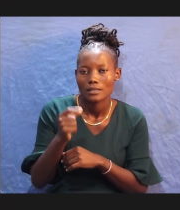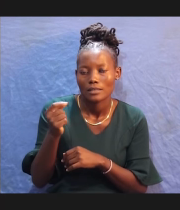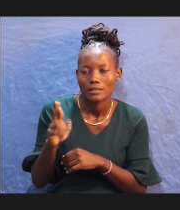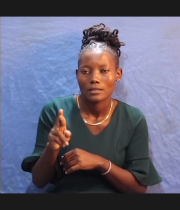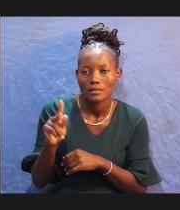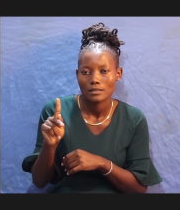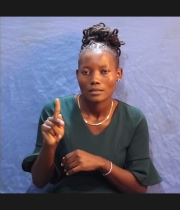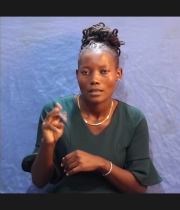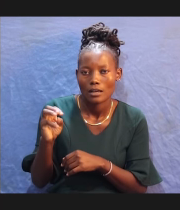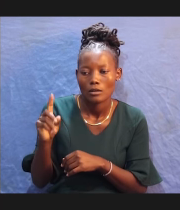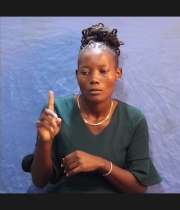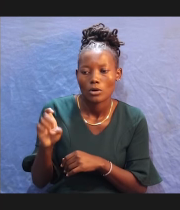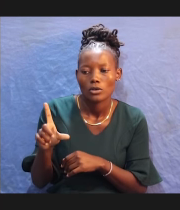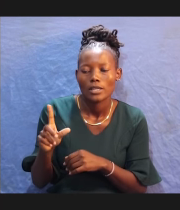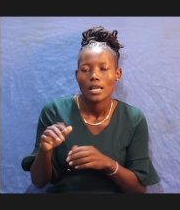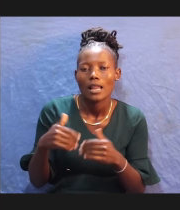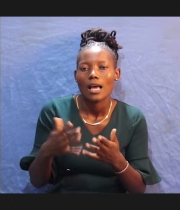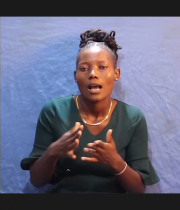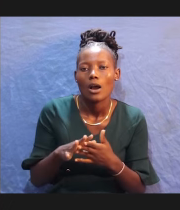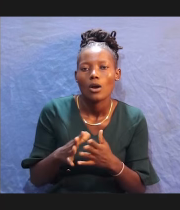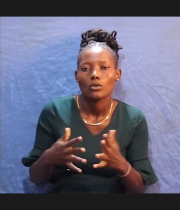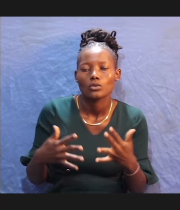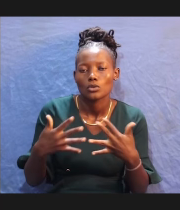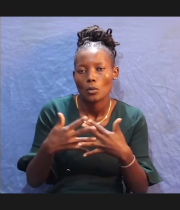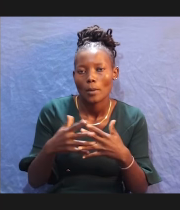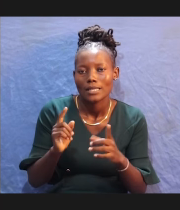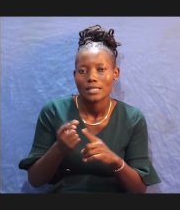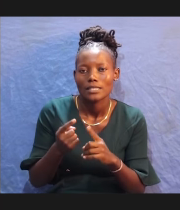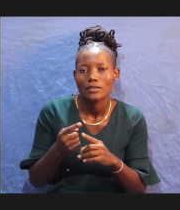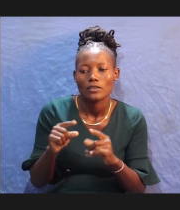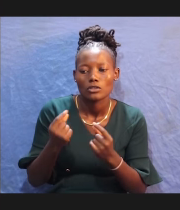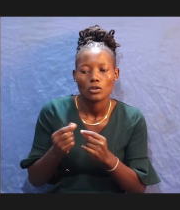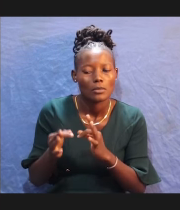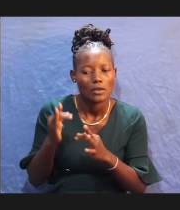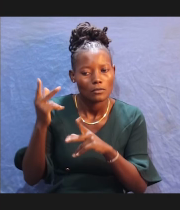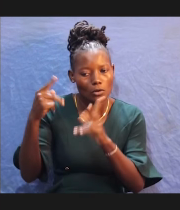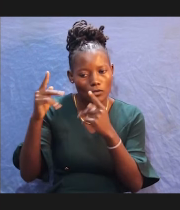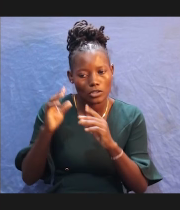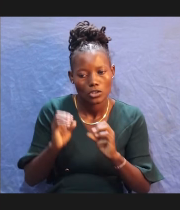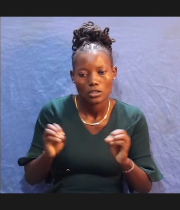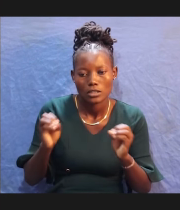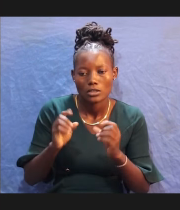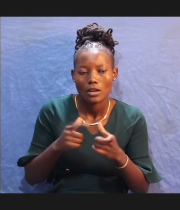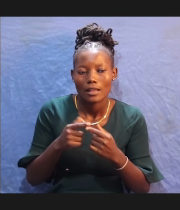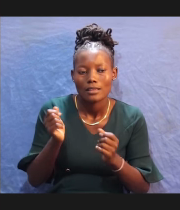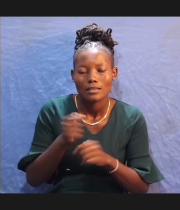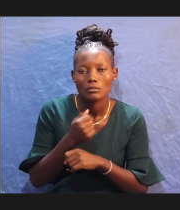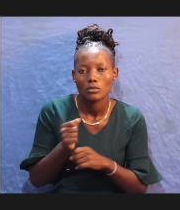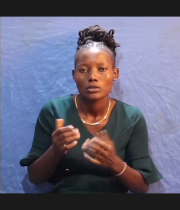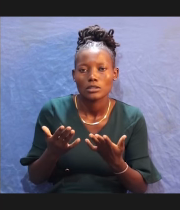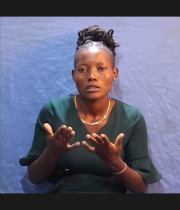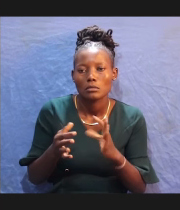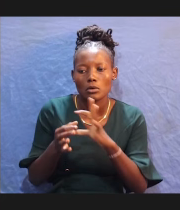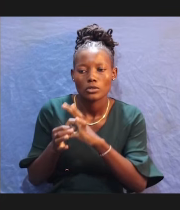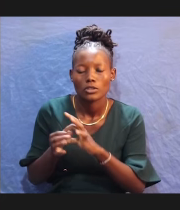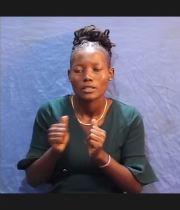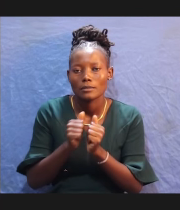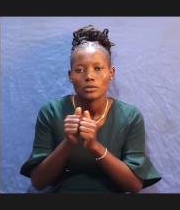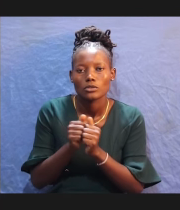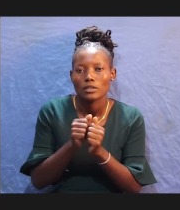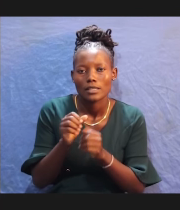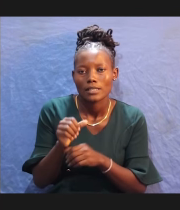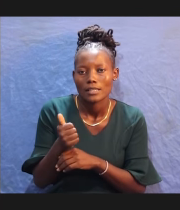to manage this kind of groups that are so different. The first thing is, if they're not that professional, you can either put them together and sometimes even